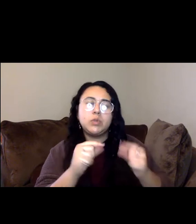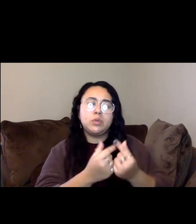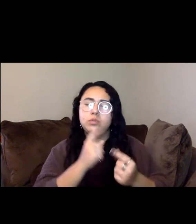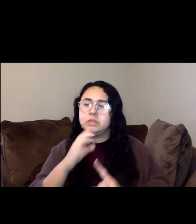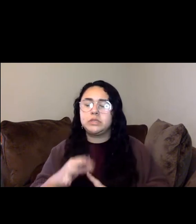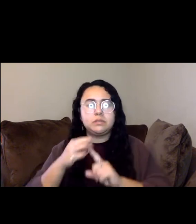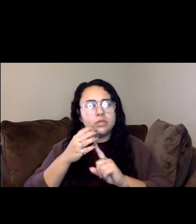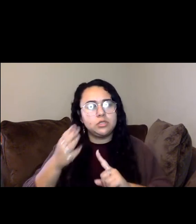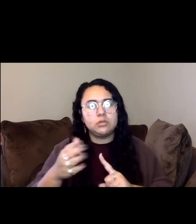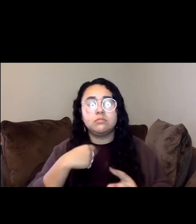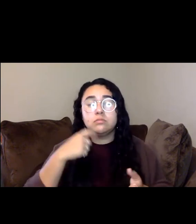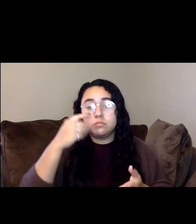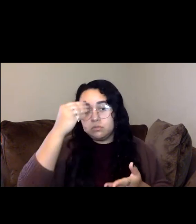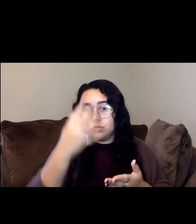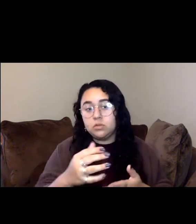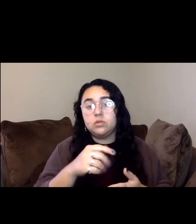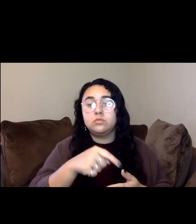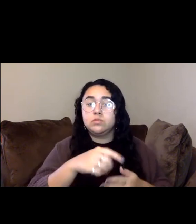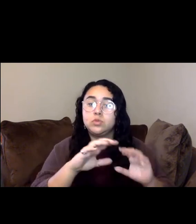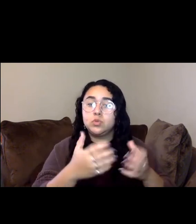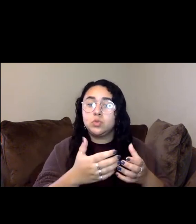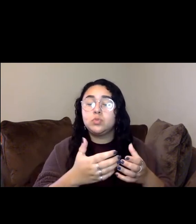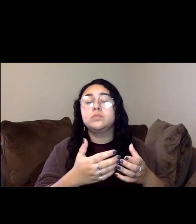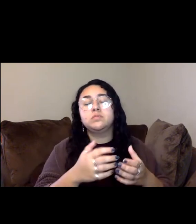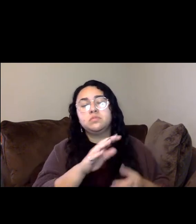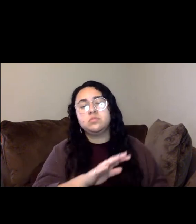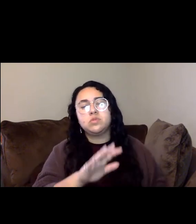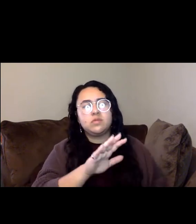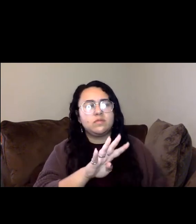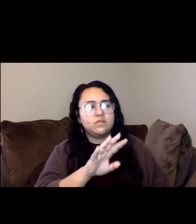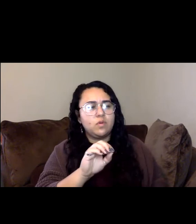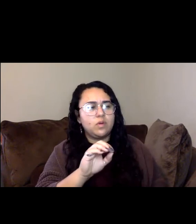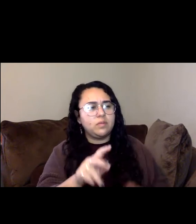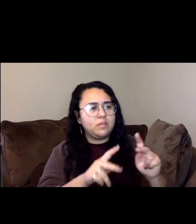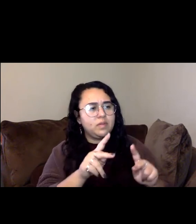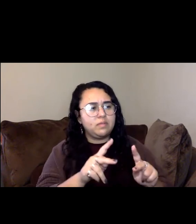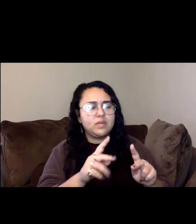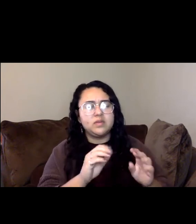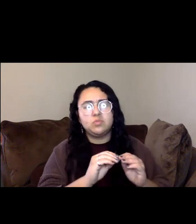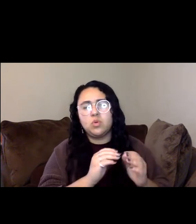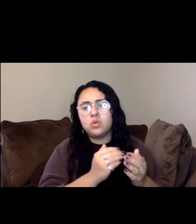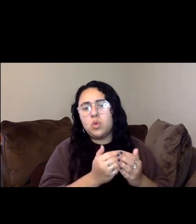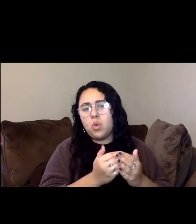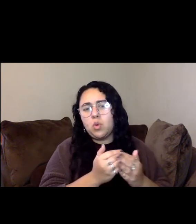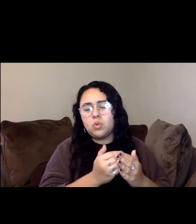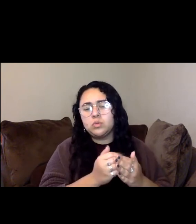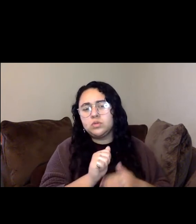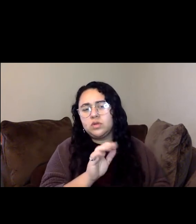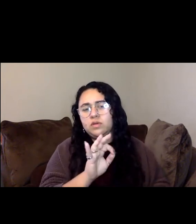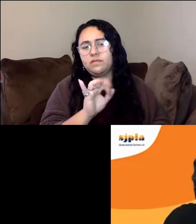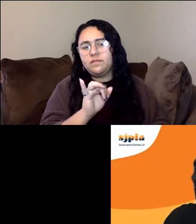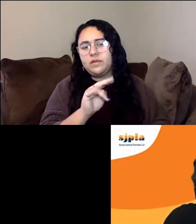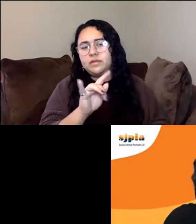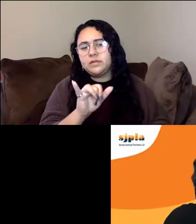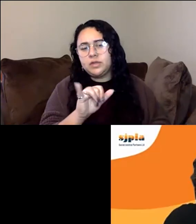note that our affinity group was about 40 people. So I think in size, it was a little bit more intimate, and we met a lot in person, which